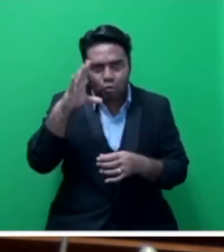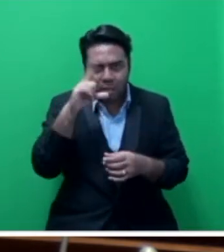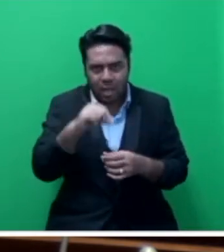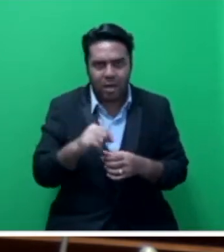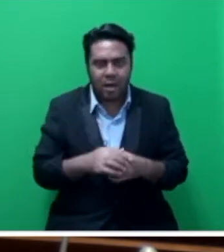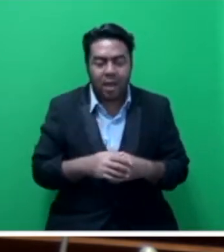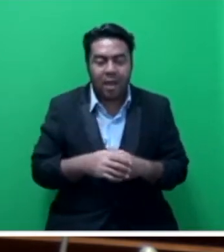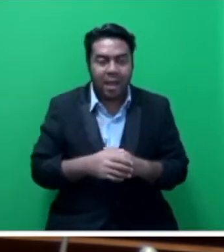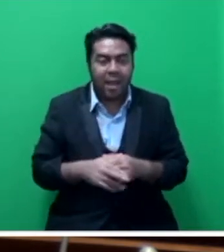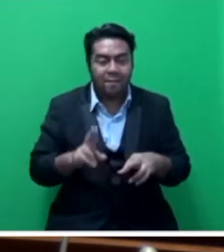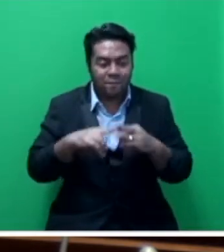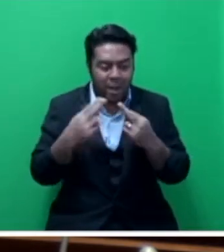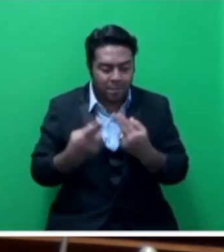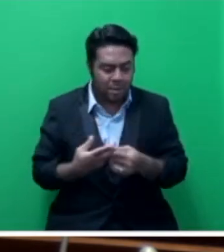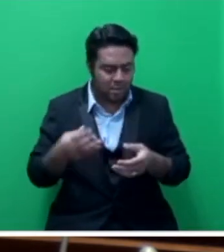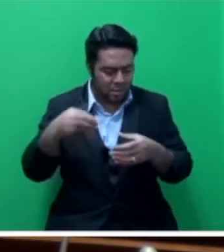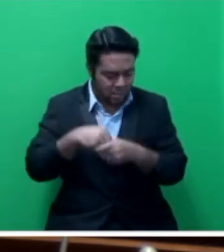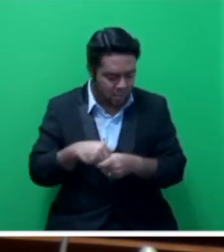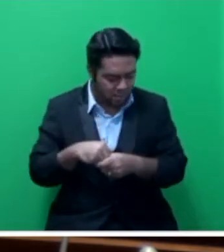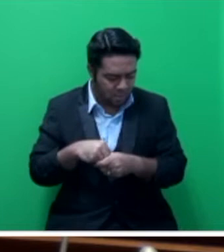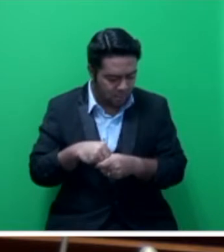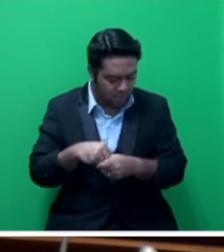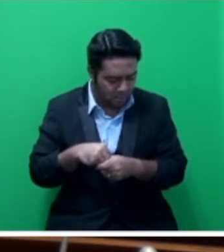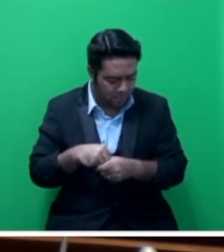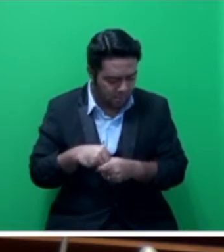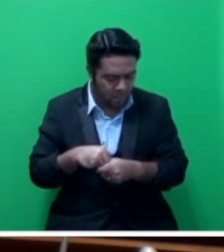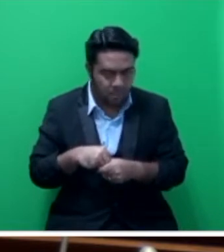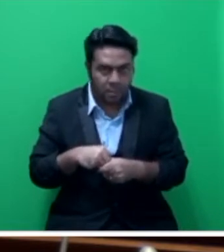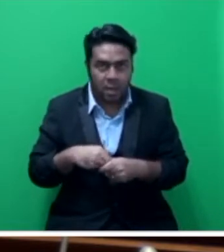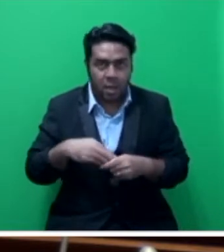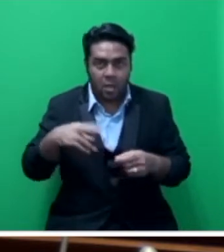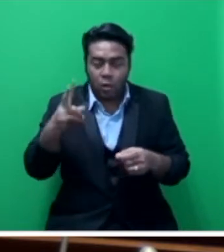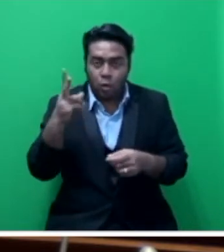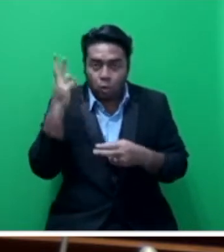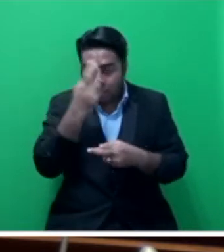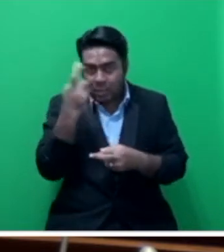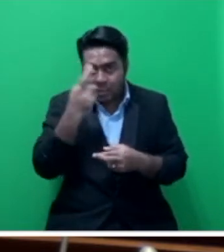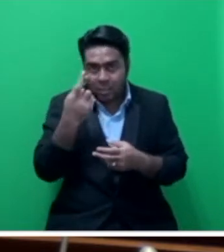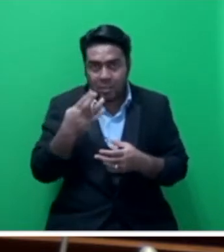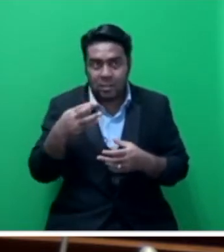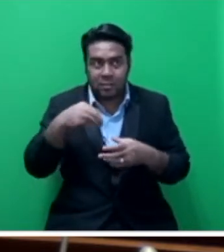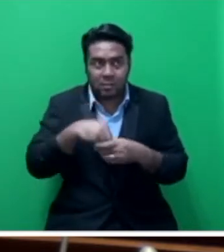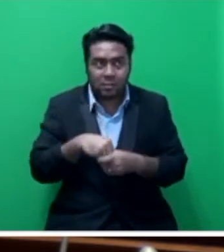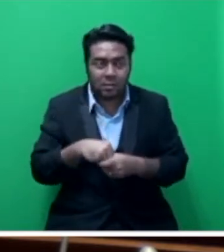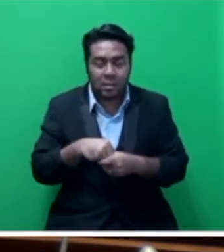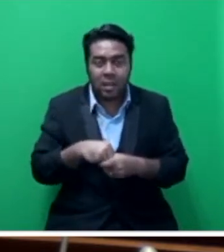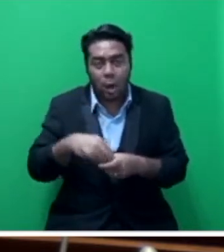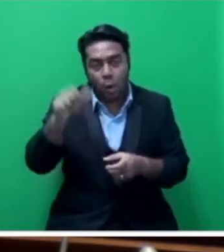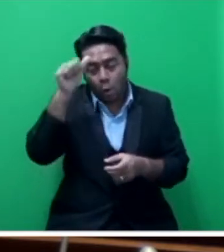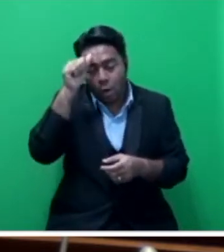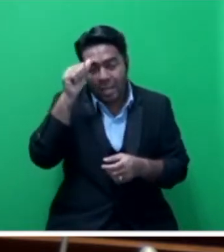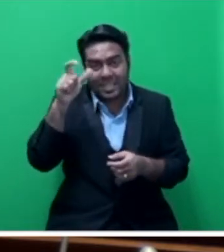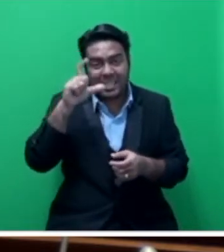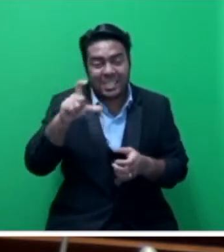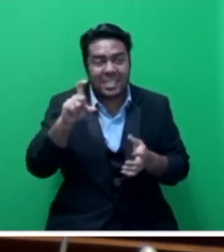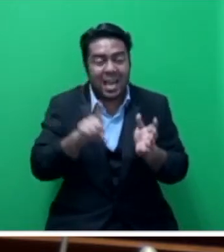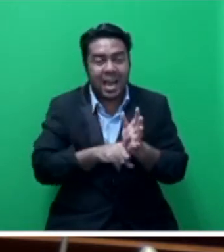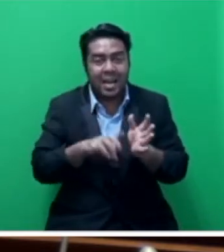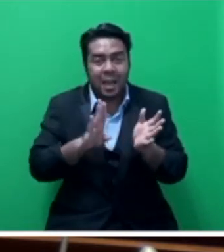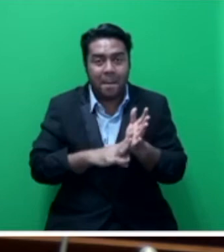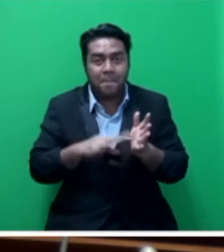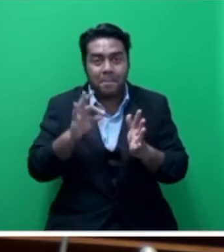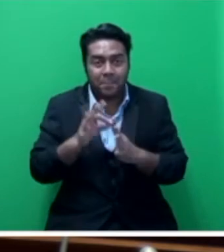the Cabinet-mandated COVID-19 Risk Mitigation Task Force, known as the CRMT, has